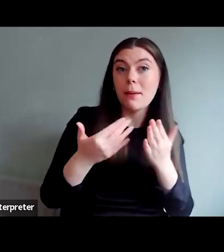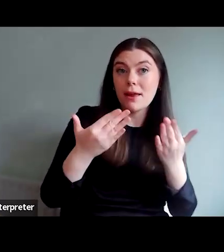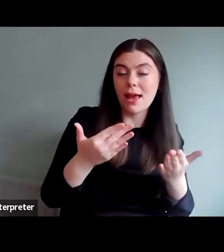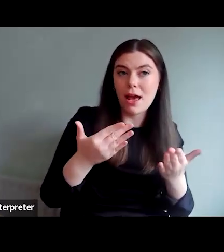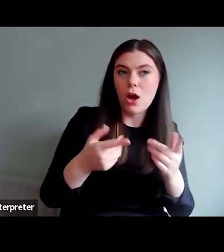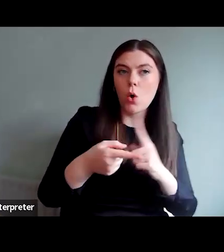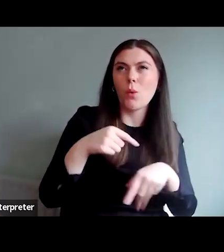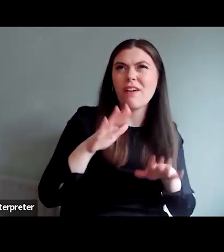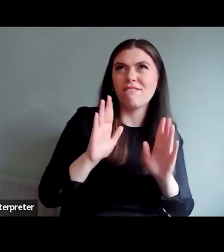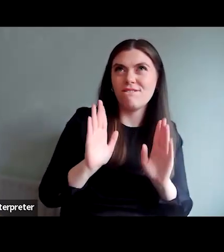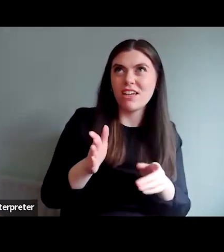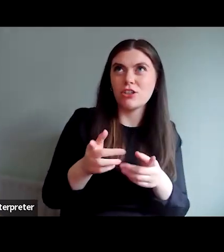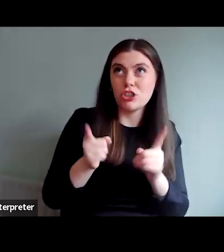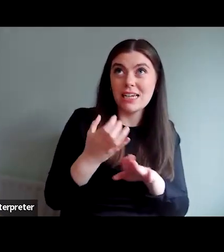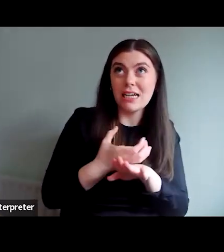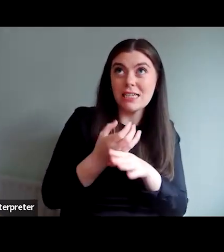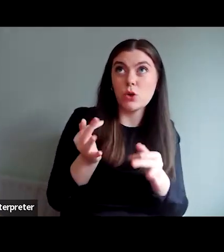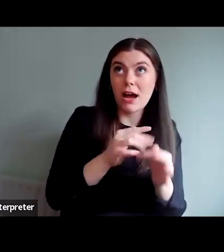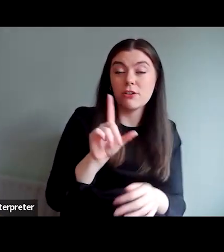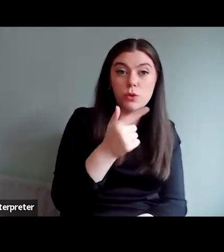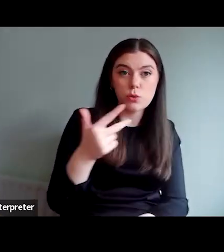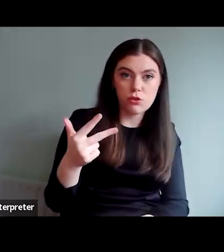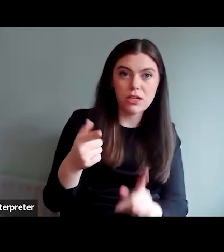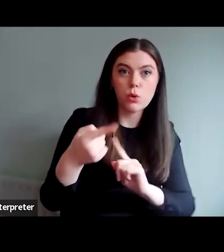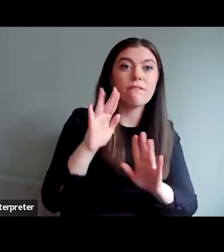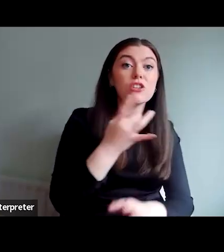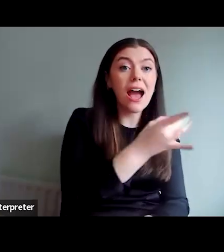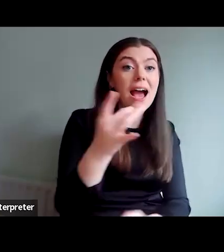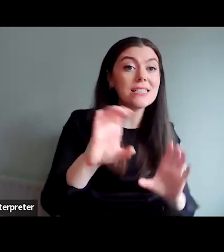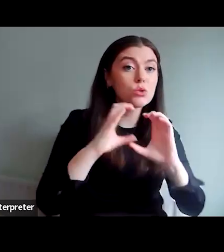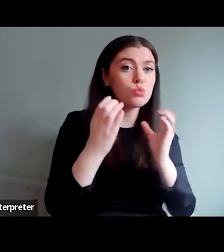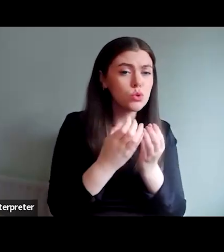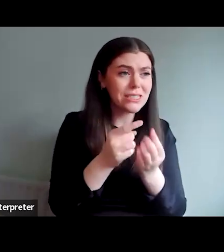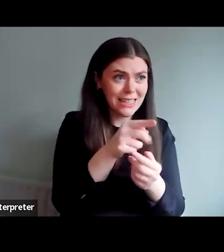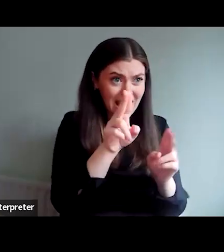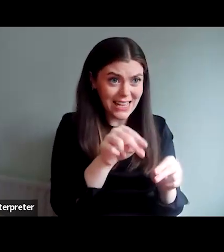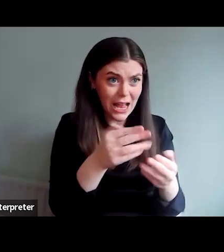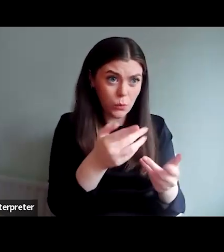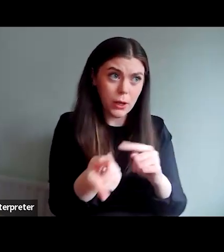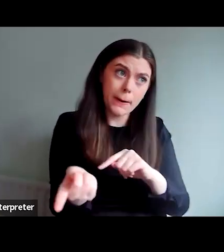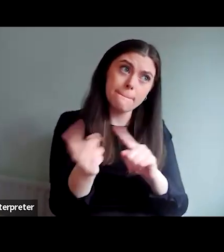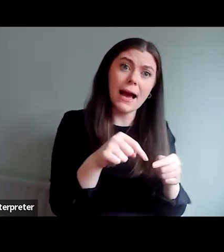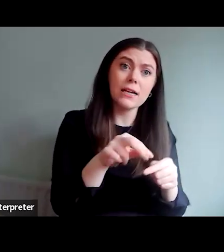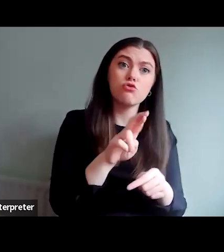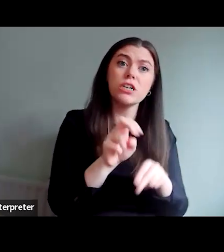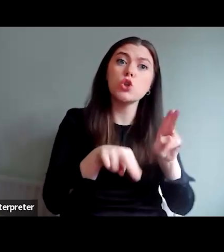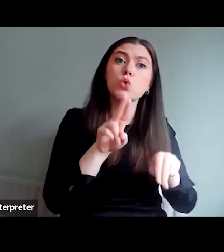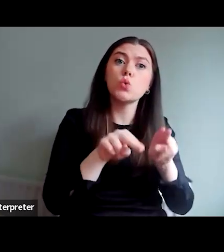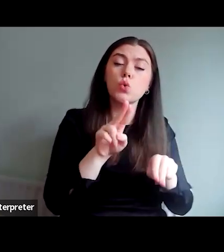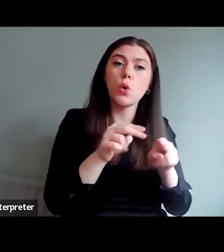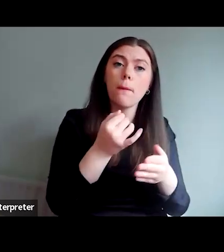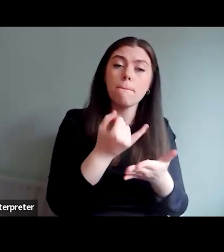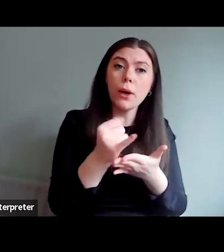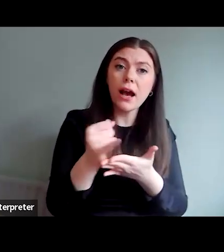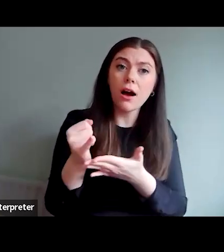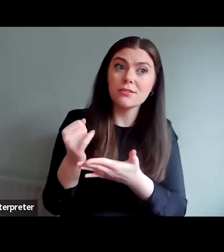after 2023. We asked the community again about that to renew the boycott, and they all have done so. But I